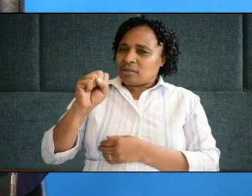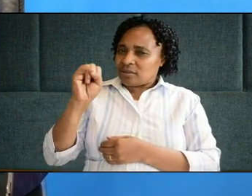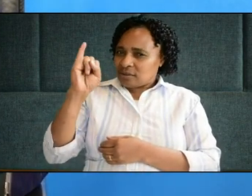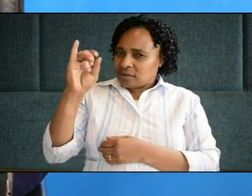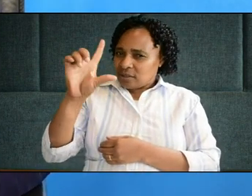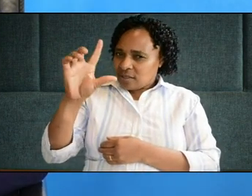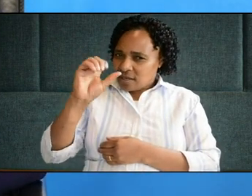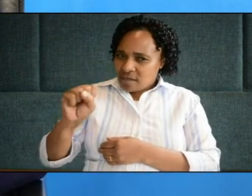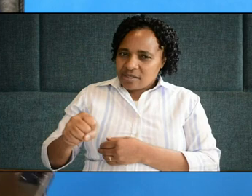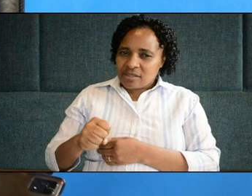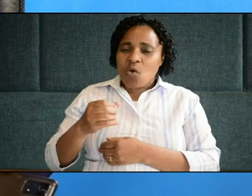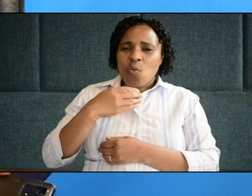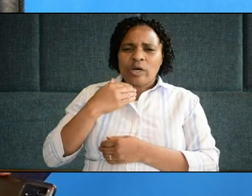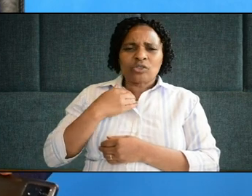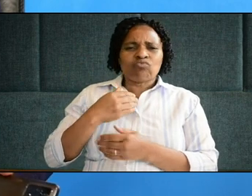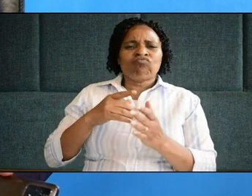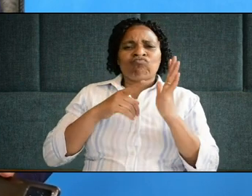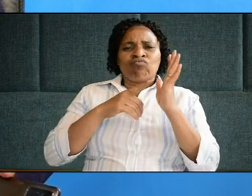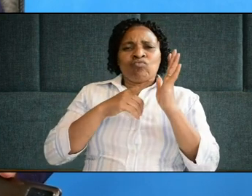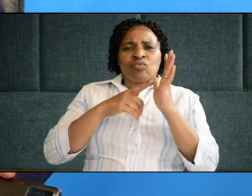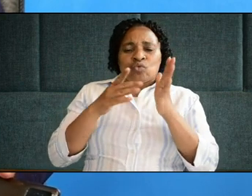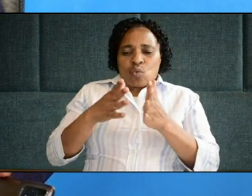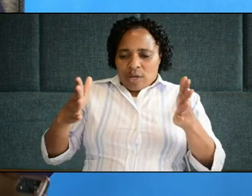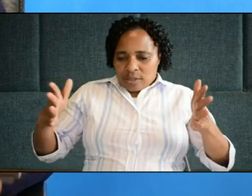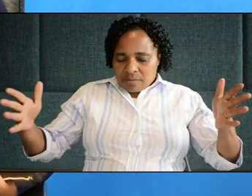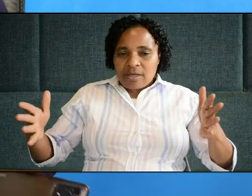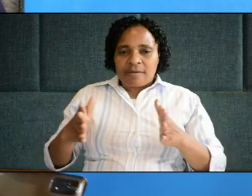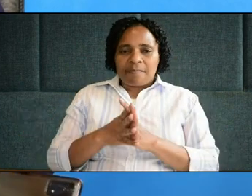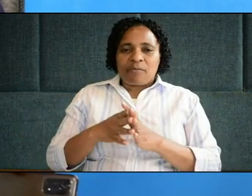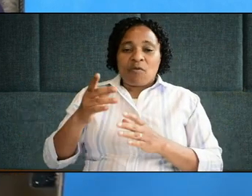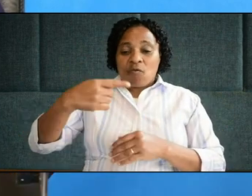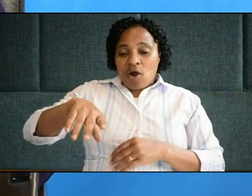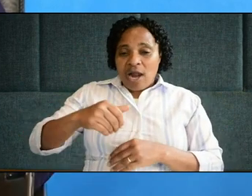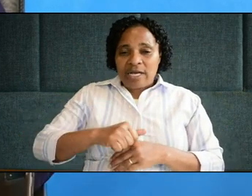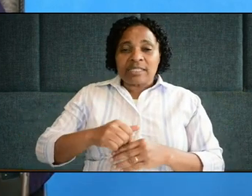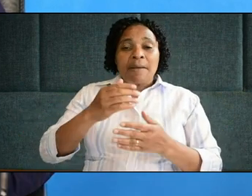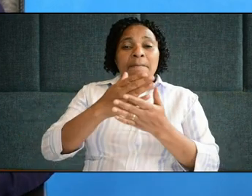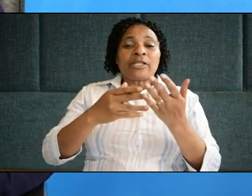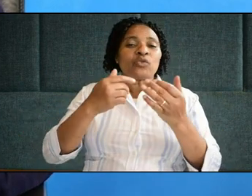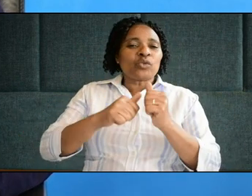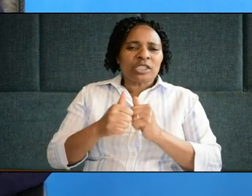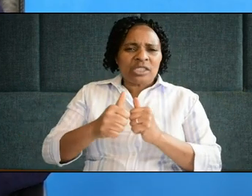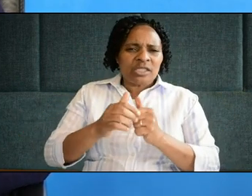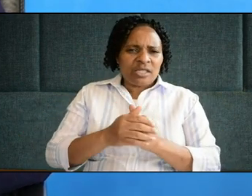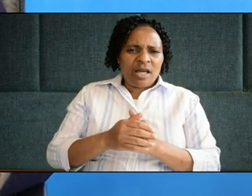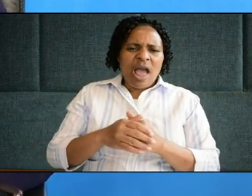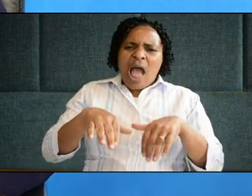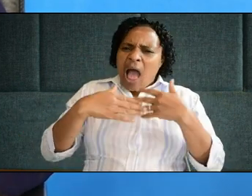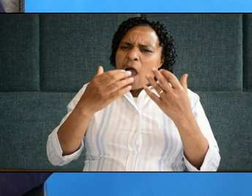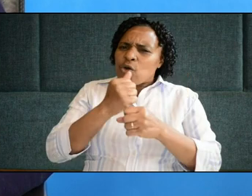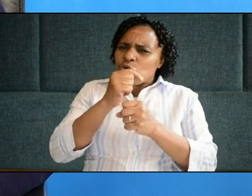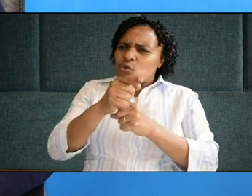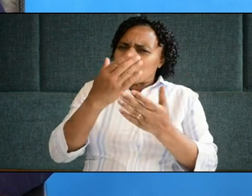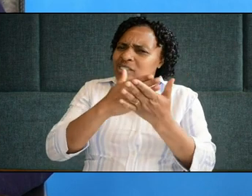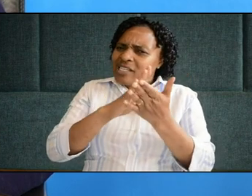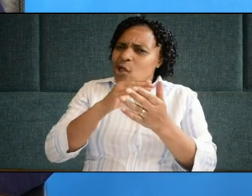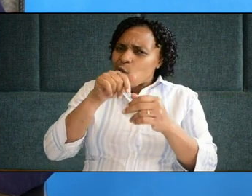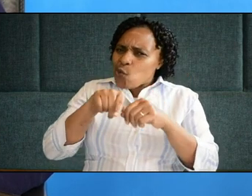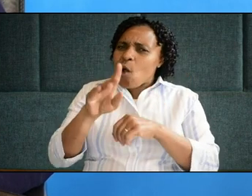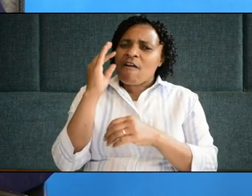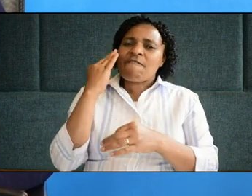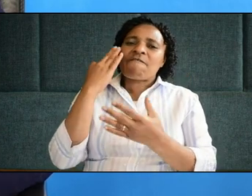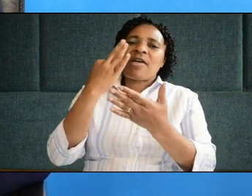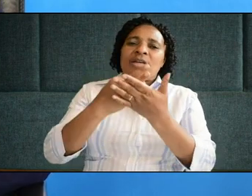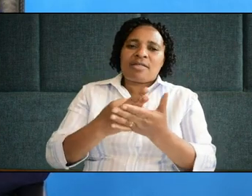just maybe elaborate for us in the Thursday part that how do you share your faith